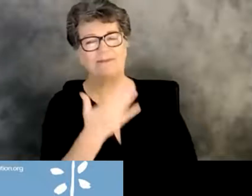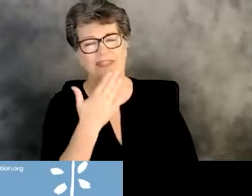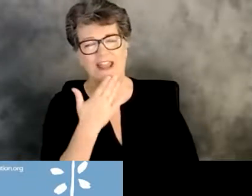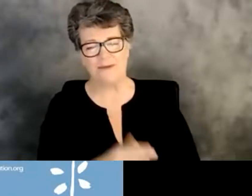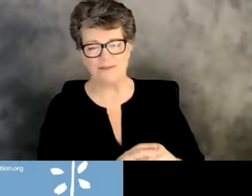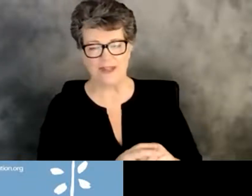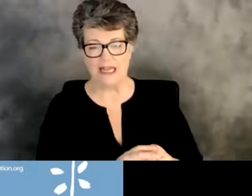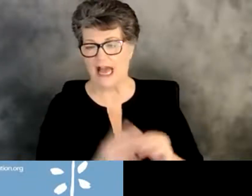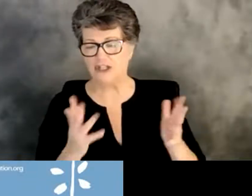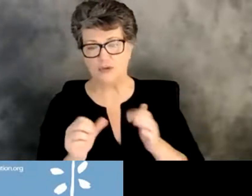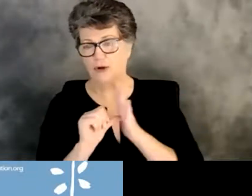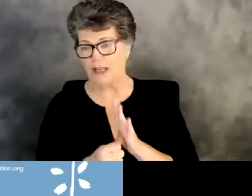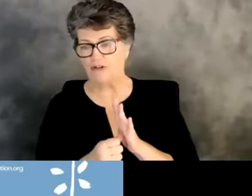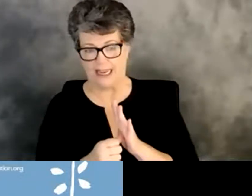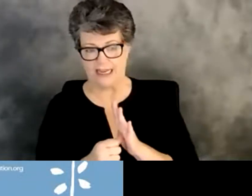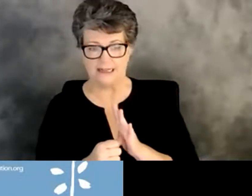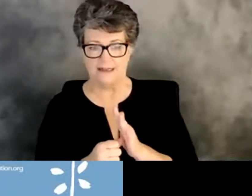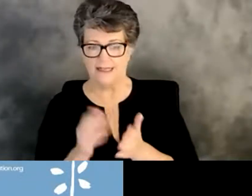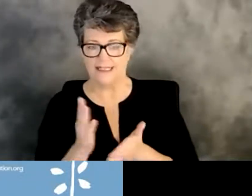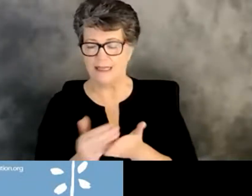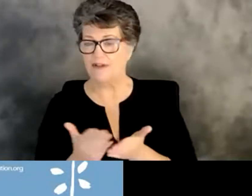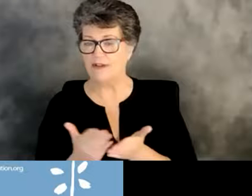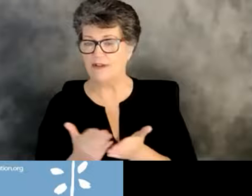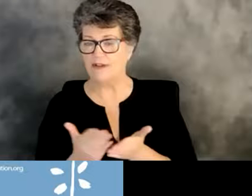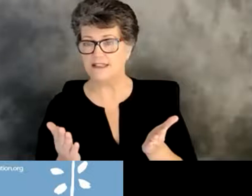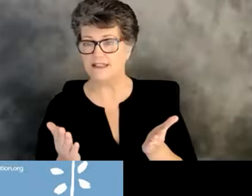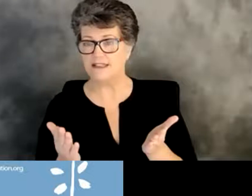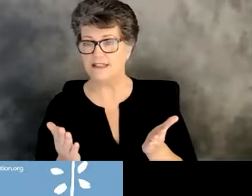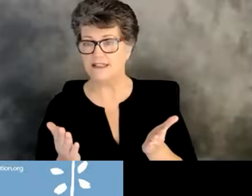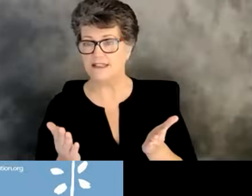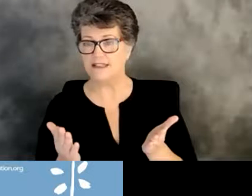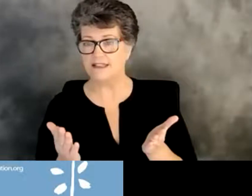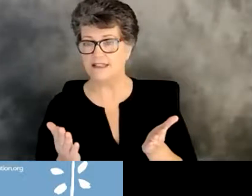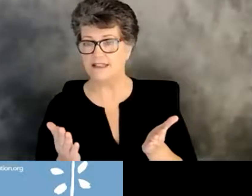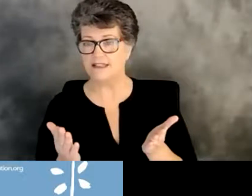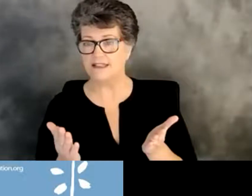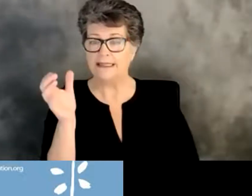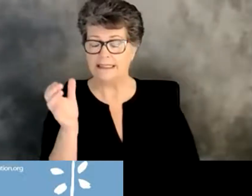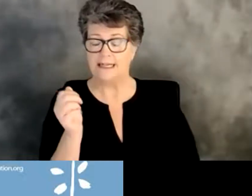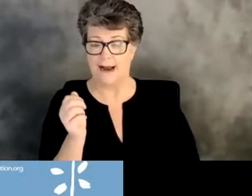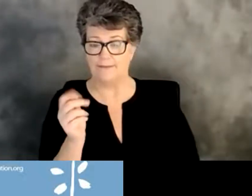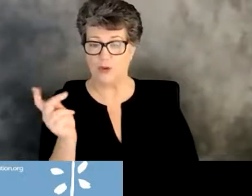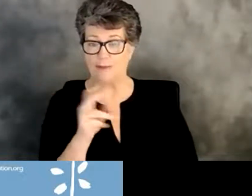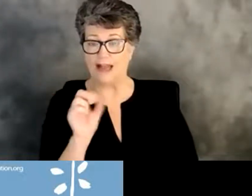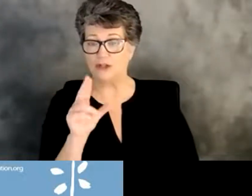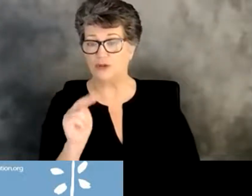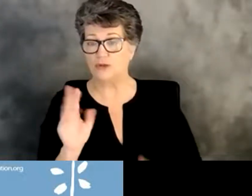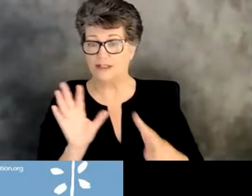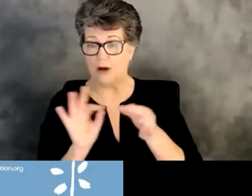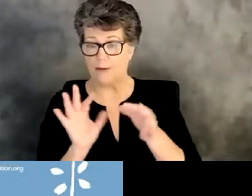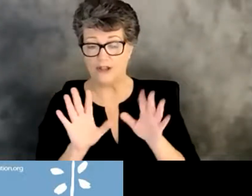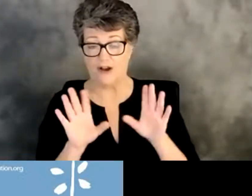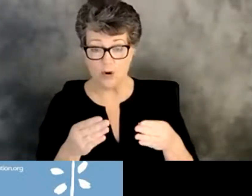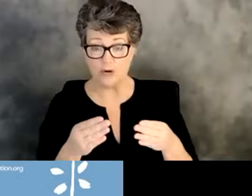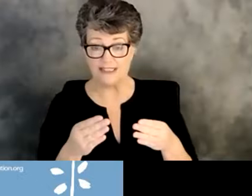I just want to reiterate, I think some of the things I agree with the concept idea, going back to Susan's comment about focusing on a